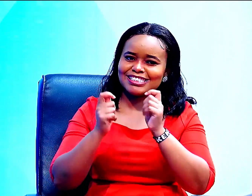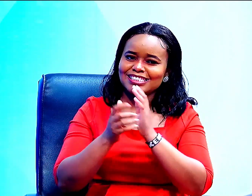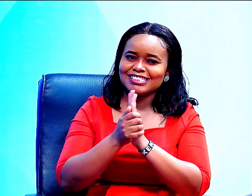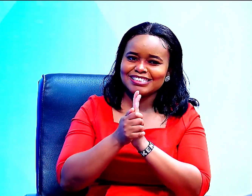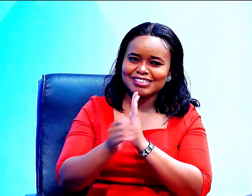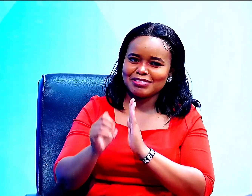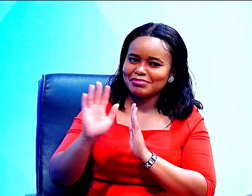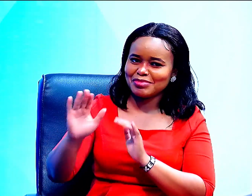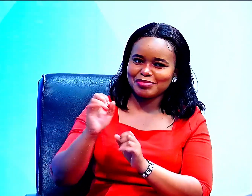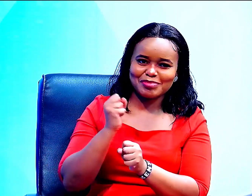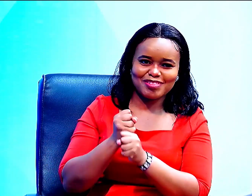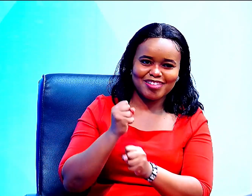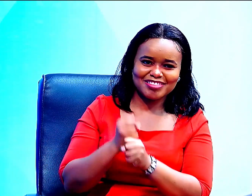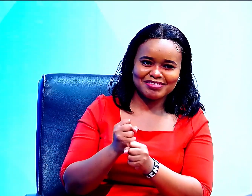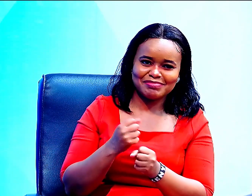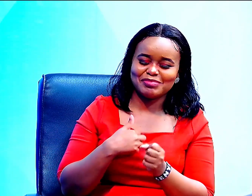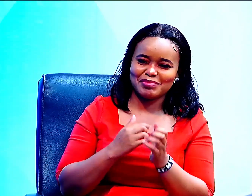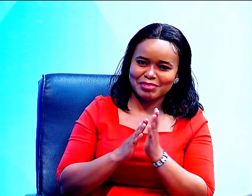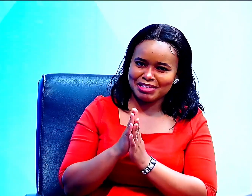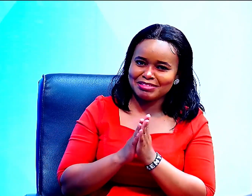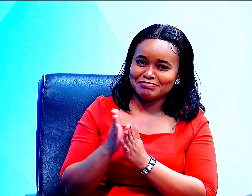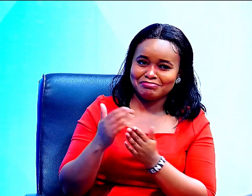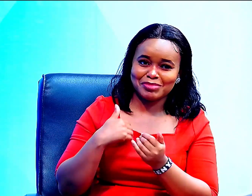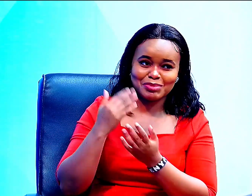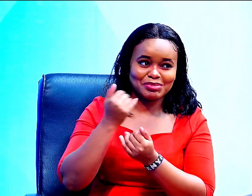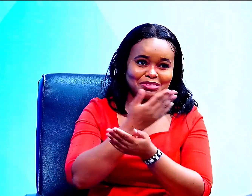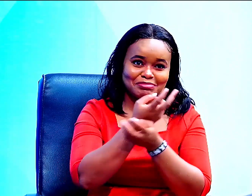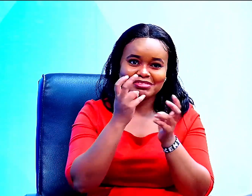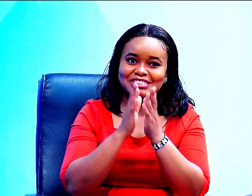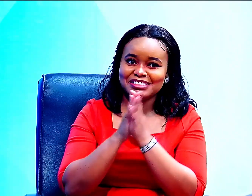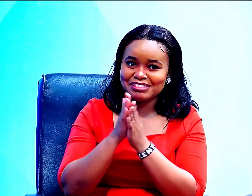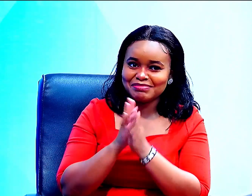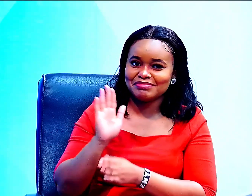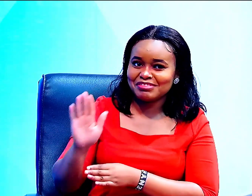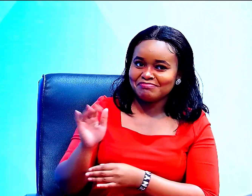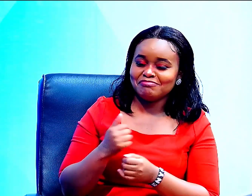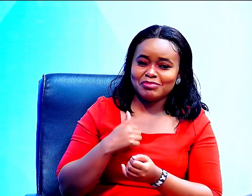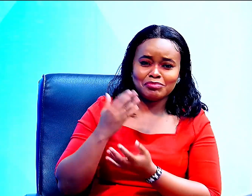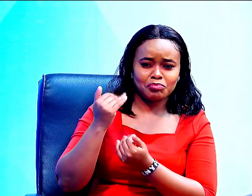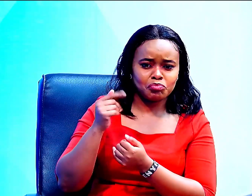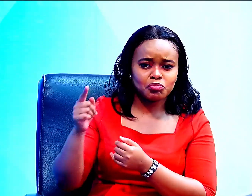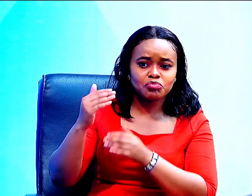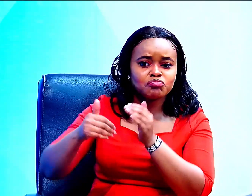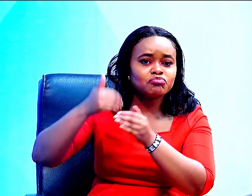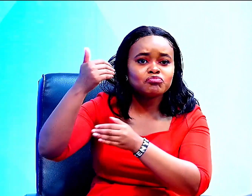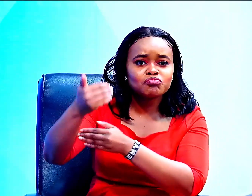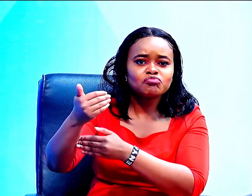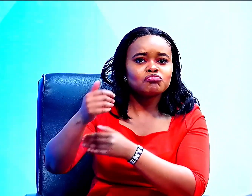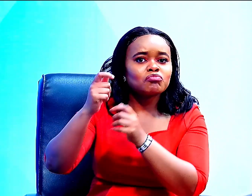show. I hope that our viewers, you're learning something from our guests.